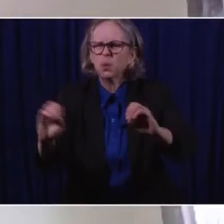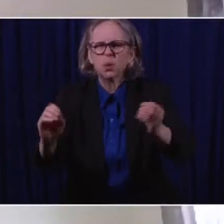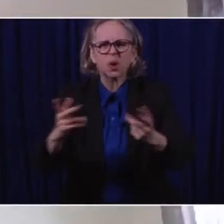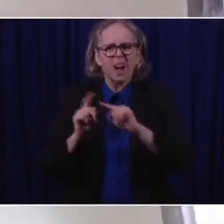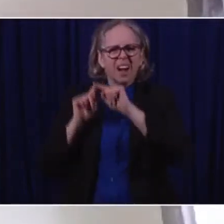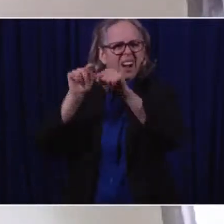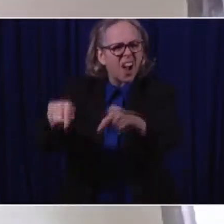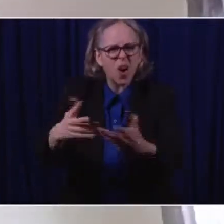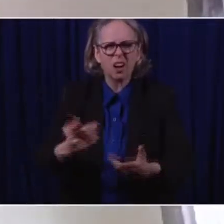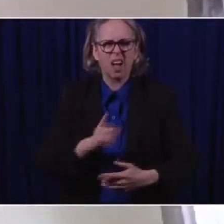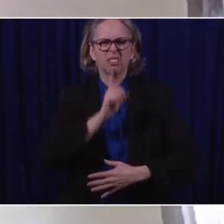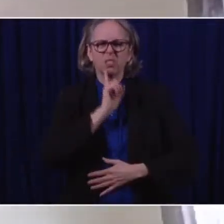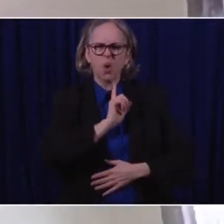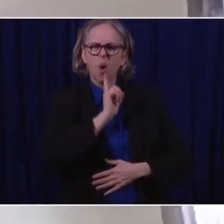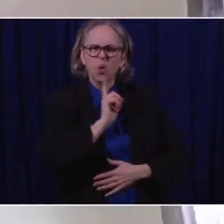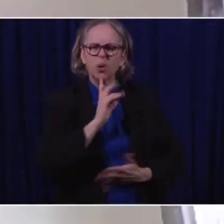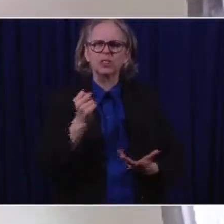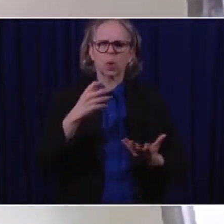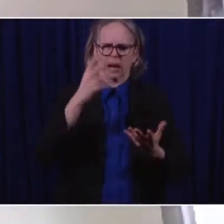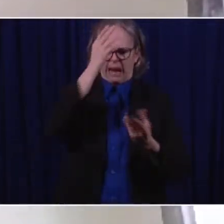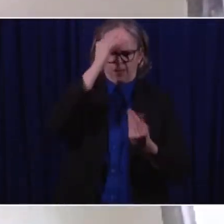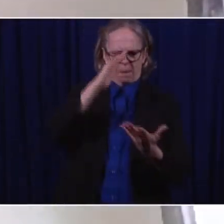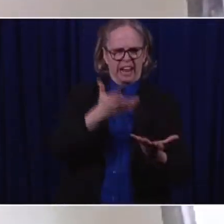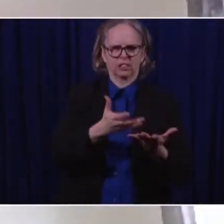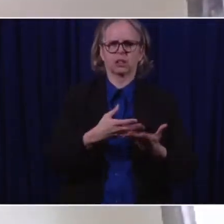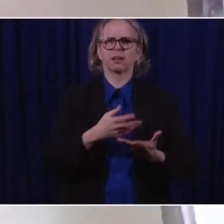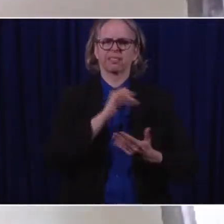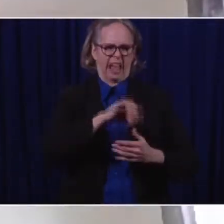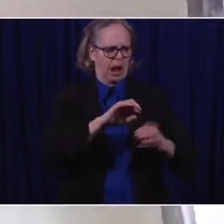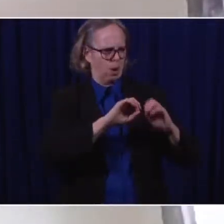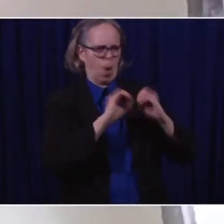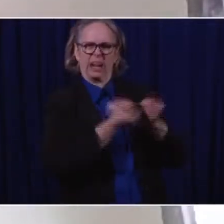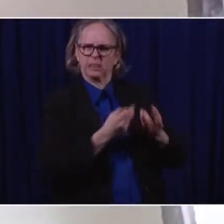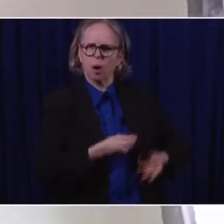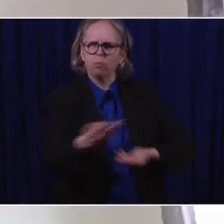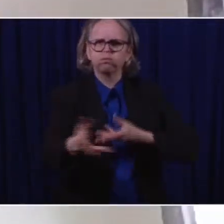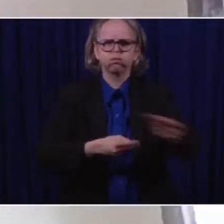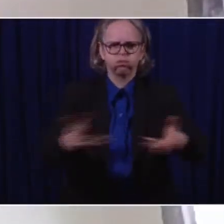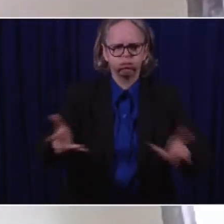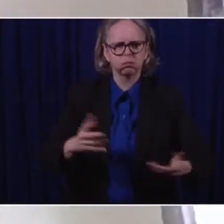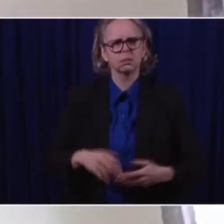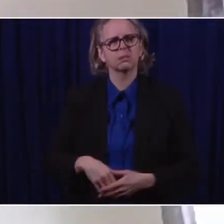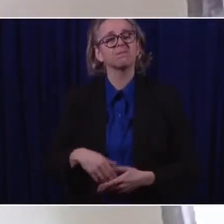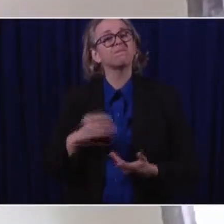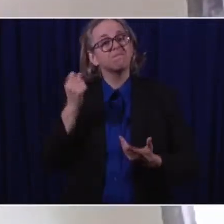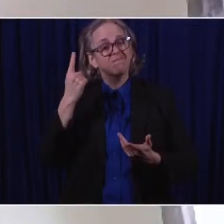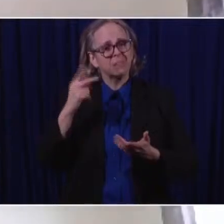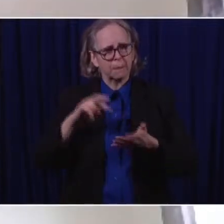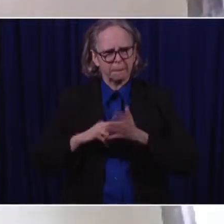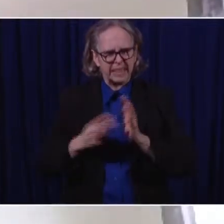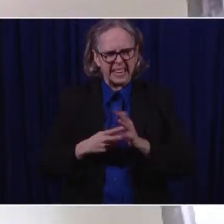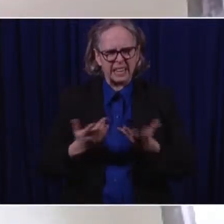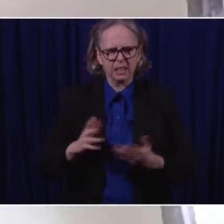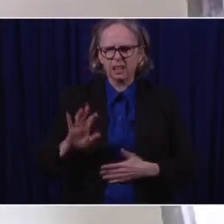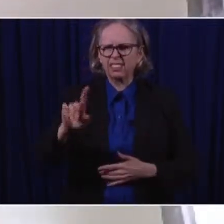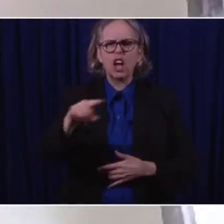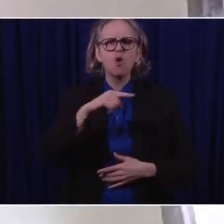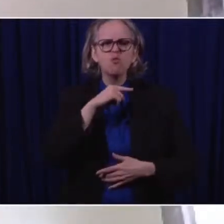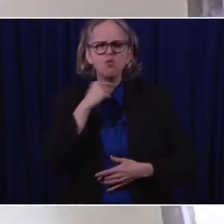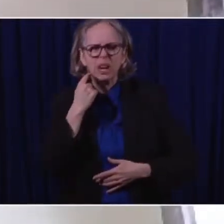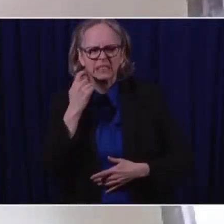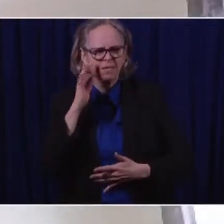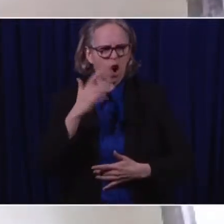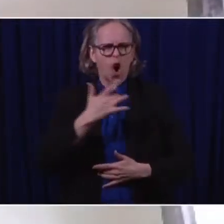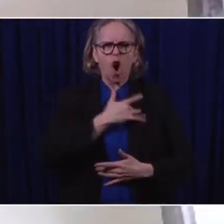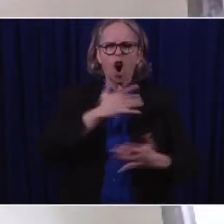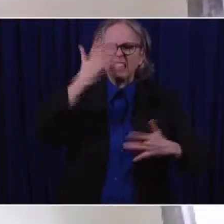also know for those who are isolated and feeling lonely, they have higher risk for heart disease or stroke, dementia, depression,